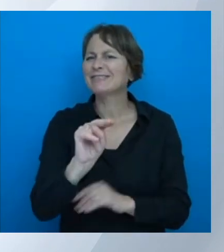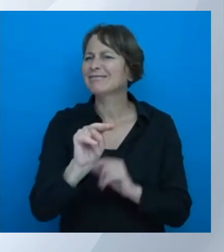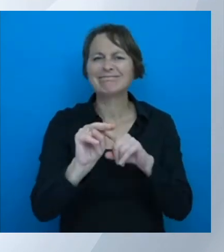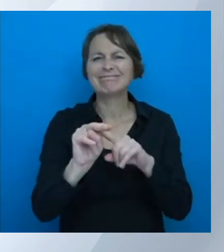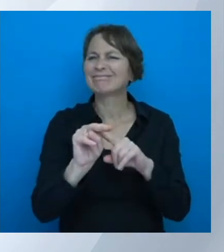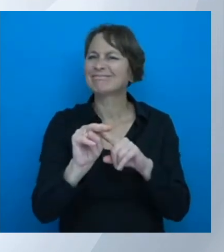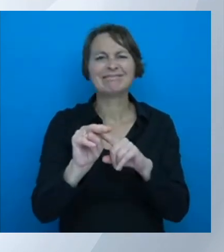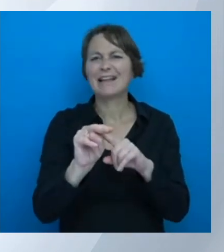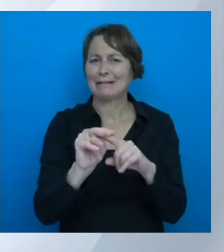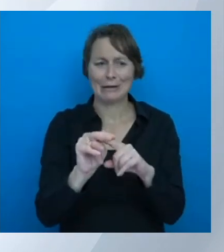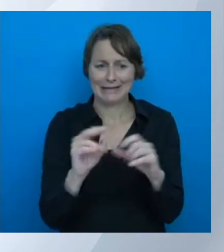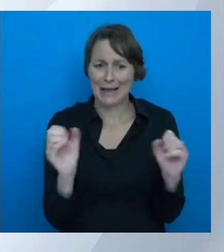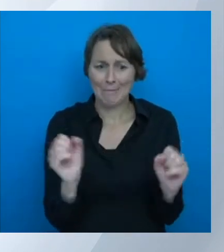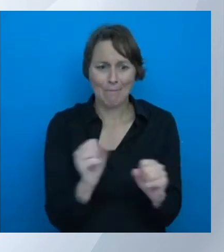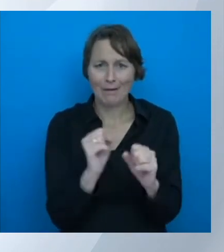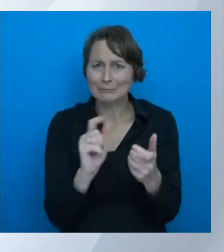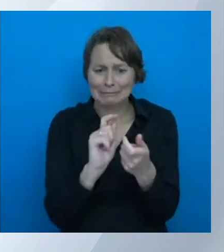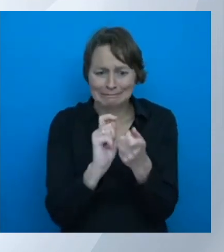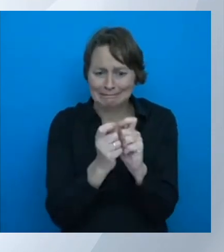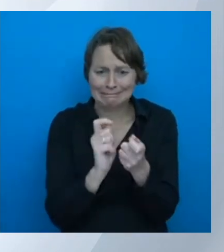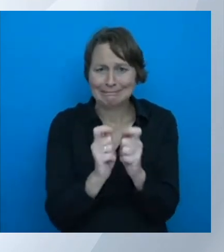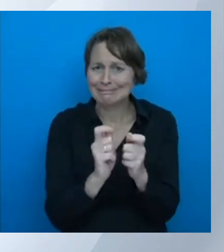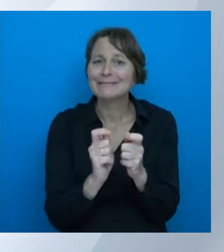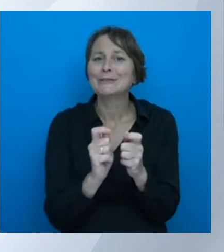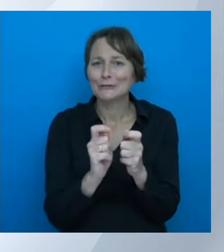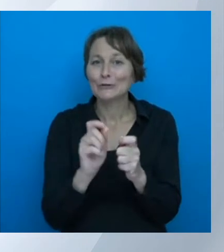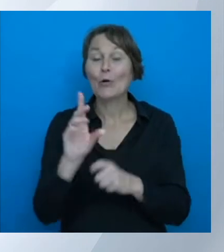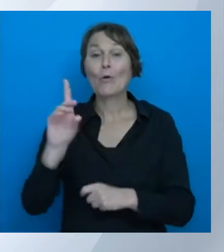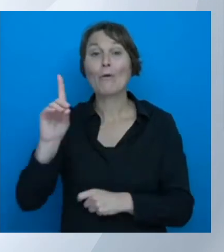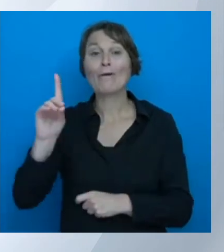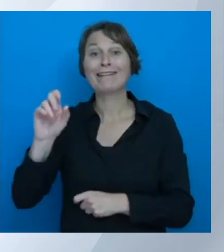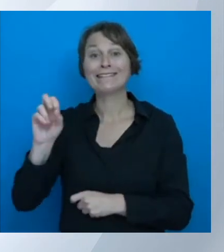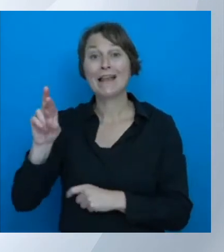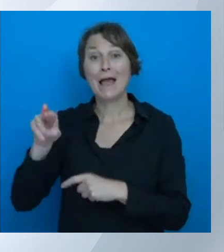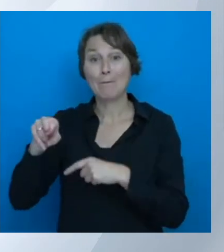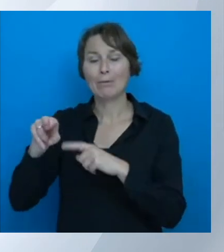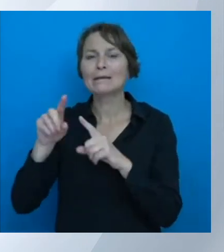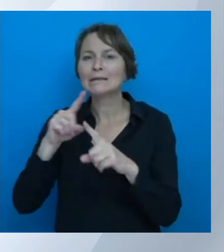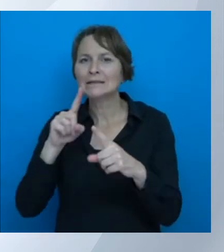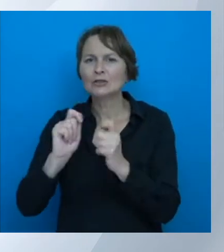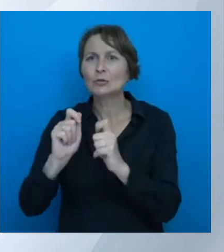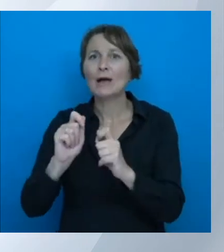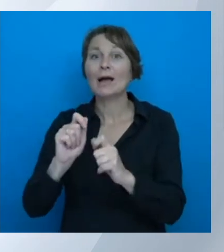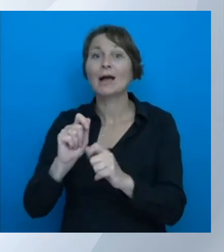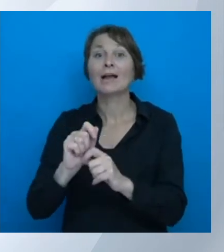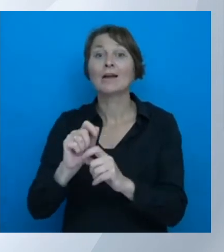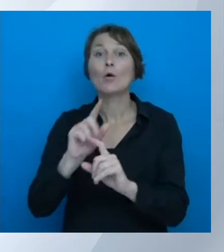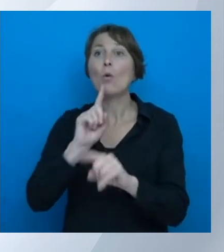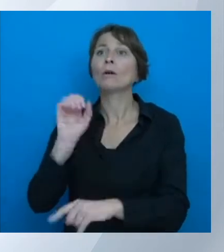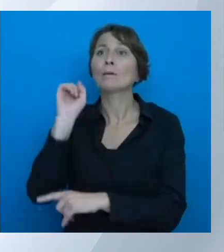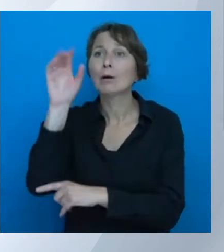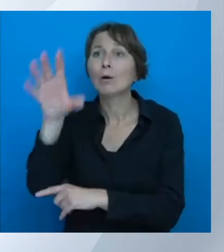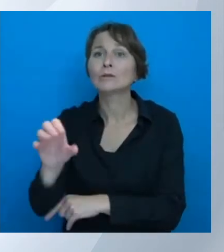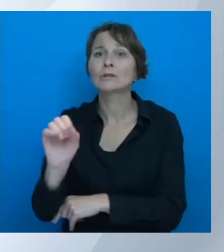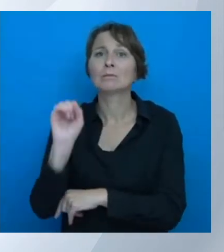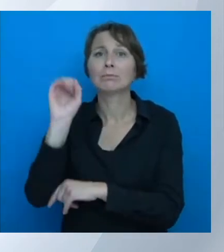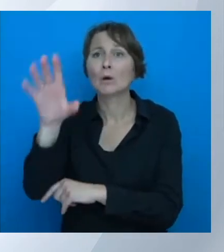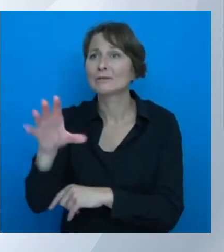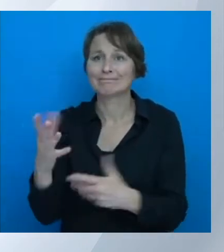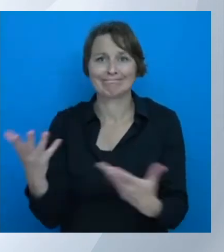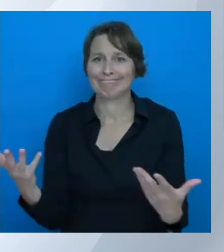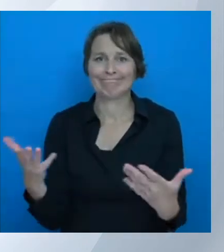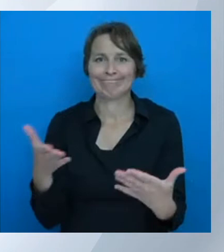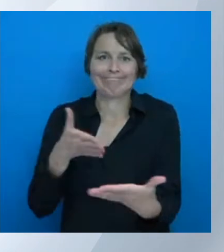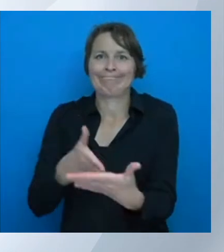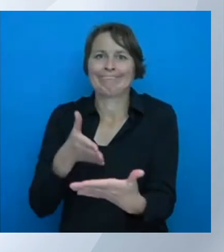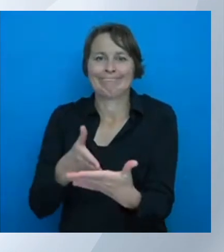fix this, Dapr was still trying to post that order to these services. All I have to do is that I have to